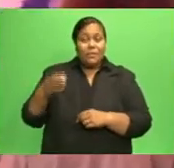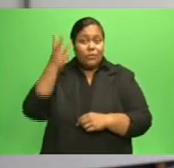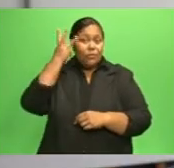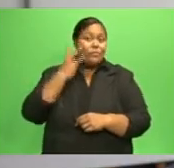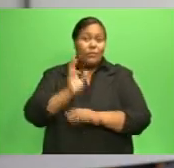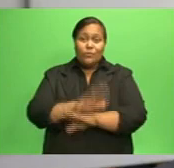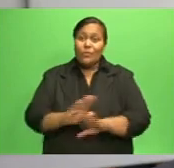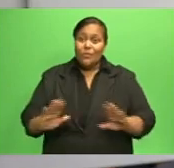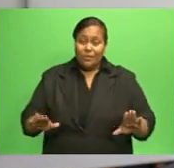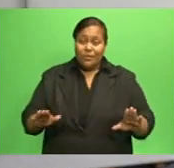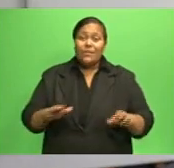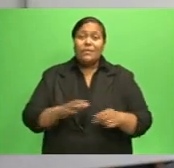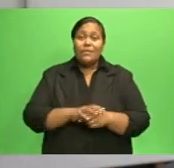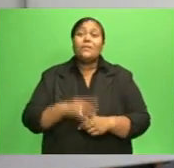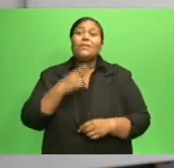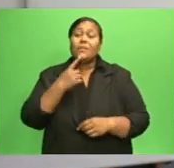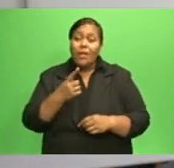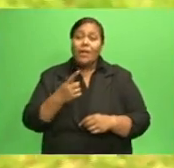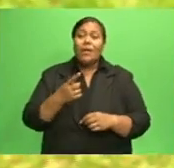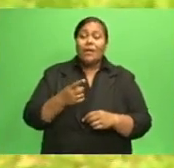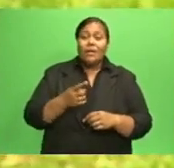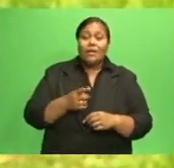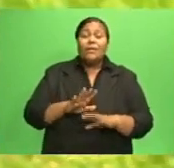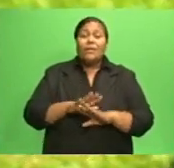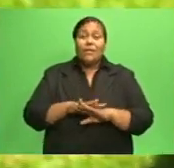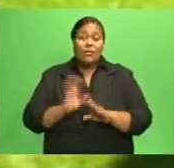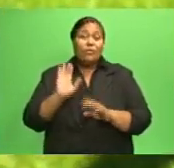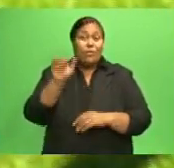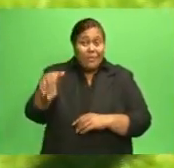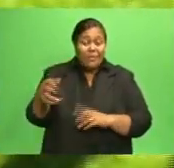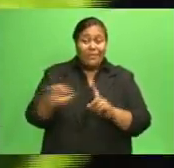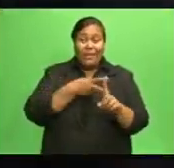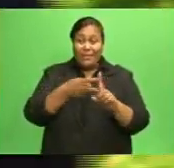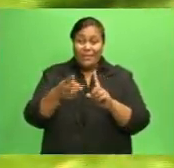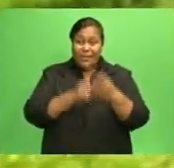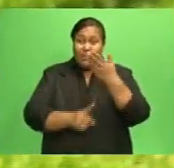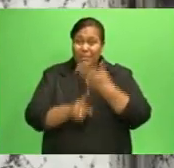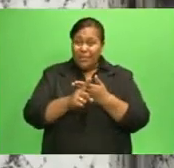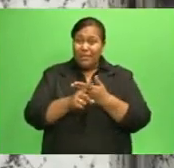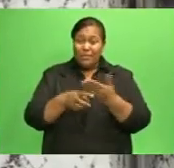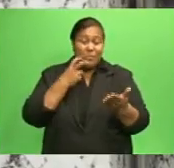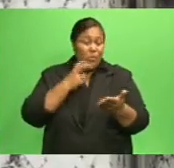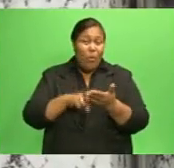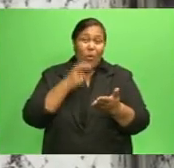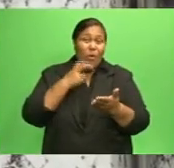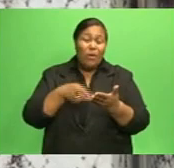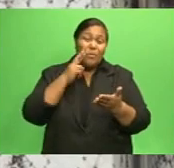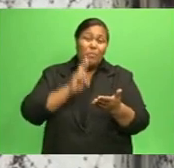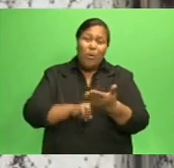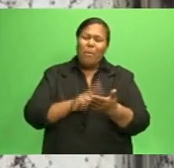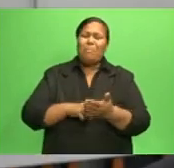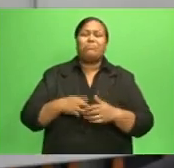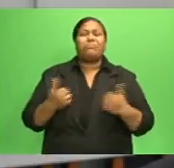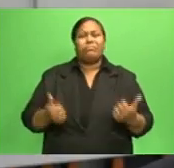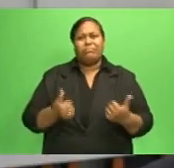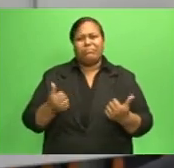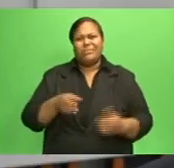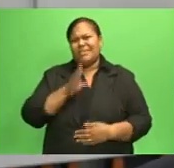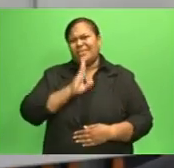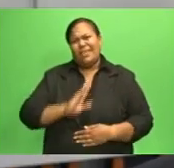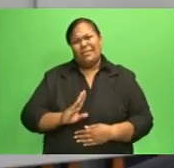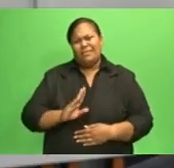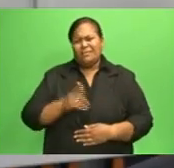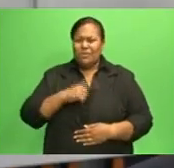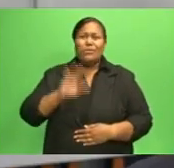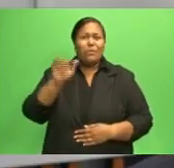Vuniwaga says the numbers of domestic violence cases recorded in the past months is upsetting. Definitely for domestic violence there's been a